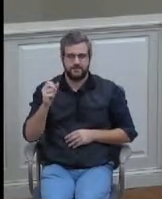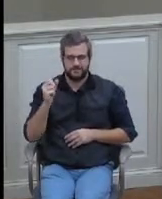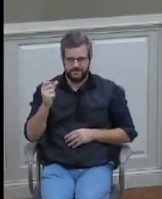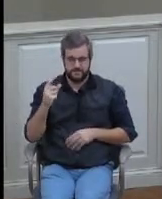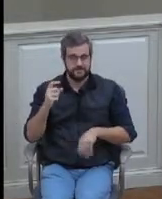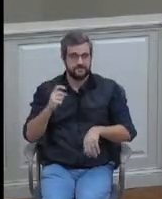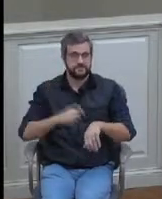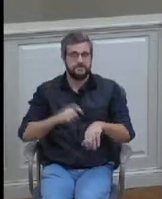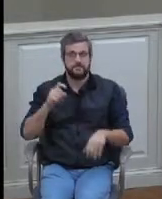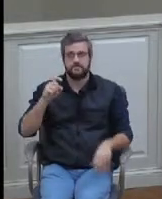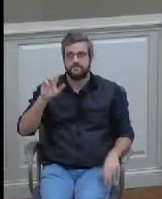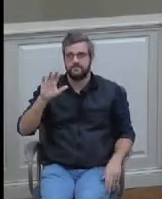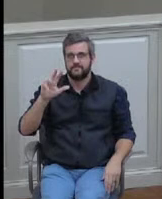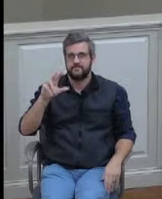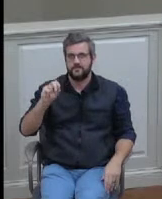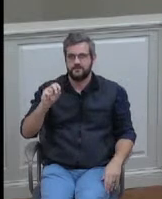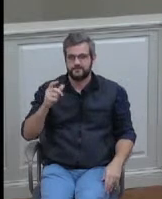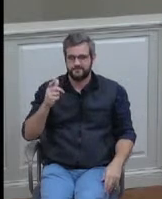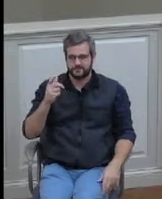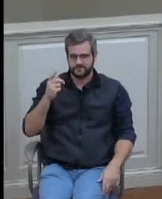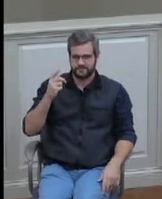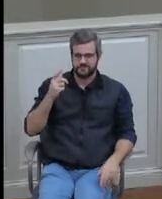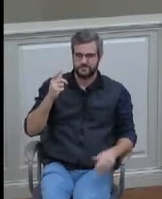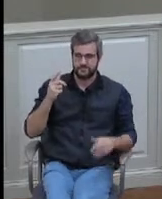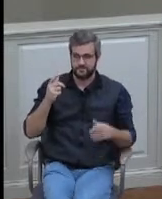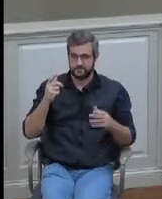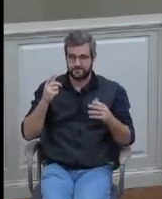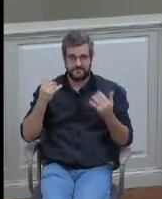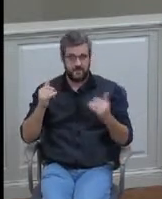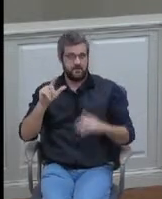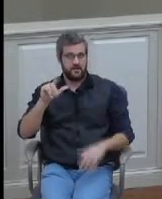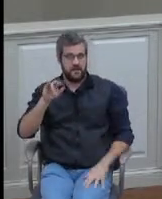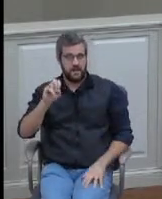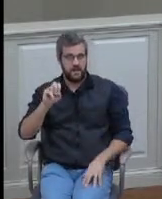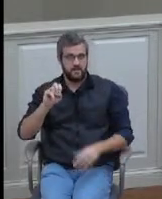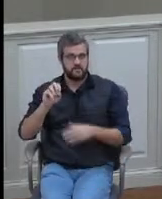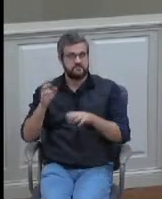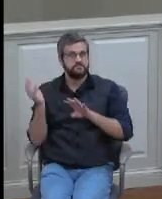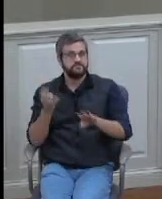the hour is 5:30, and we are being live streamed on